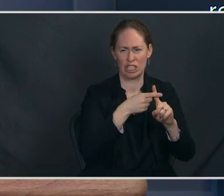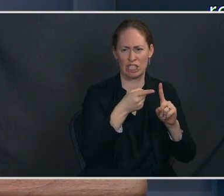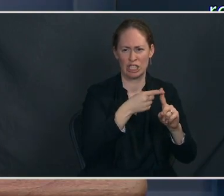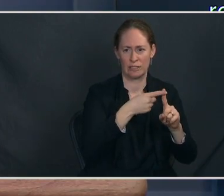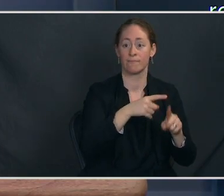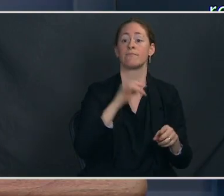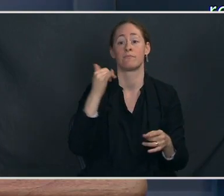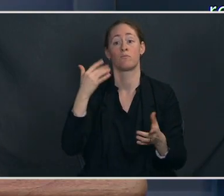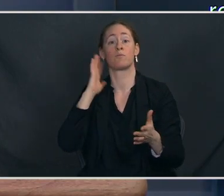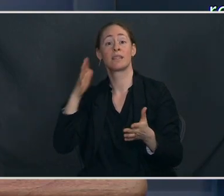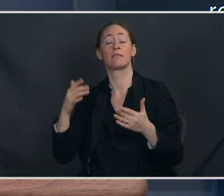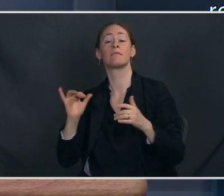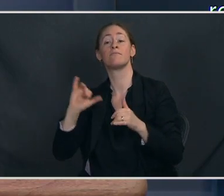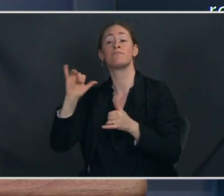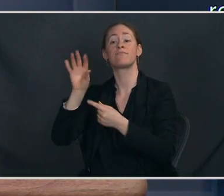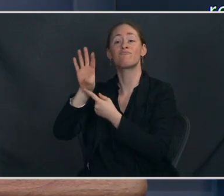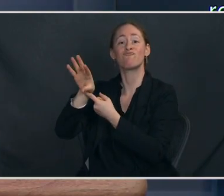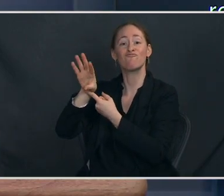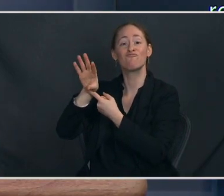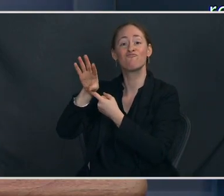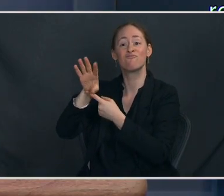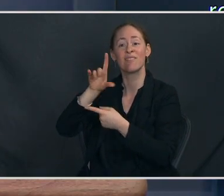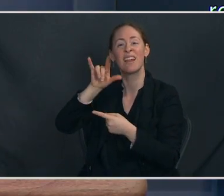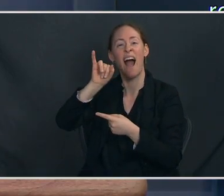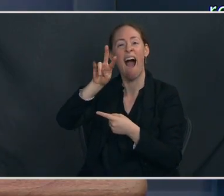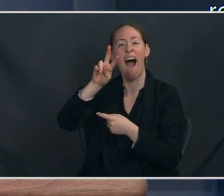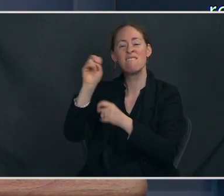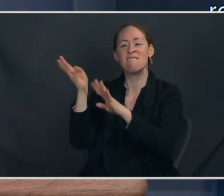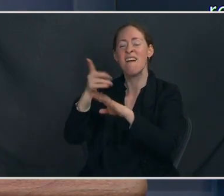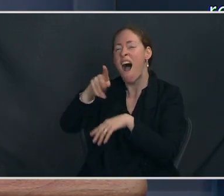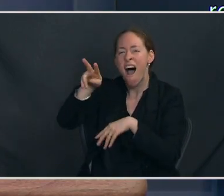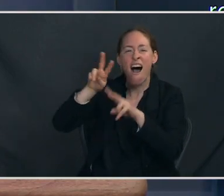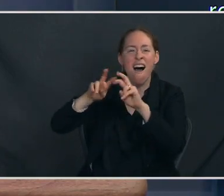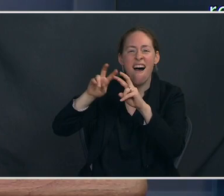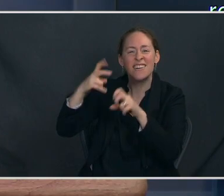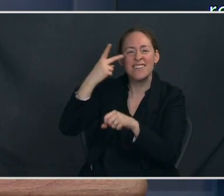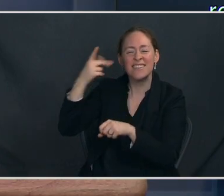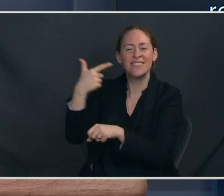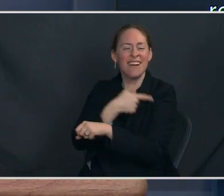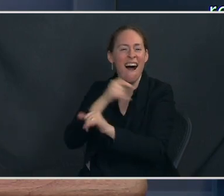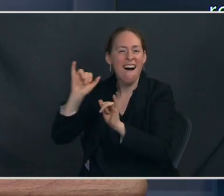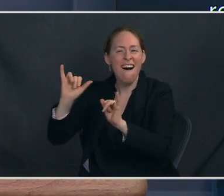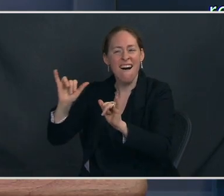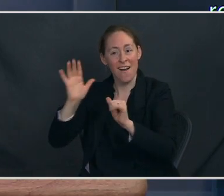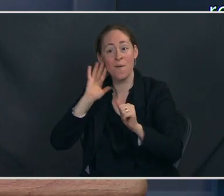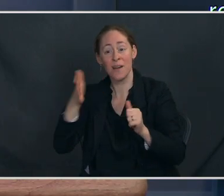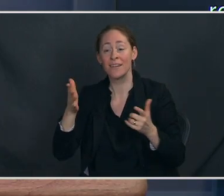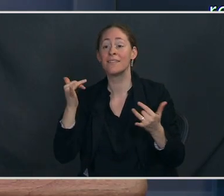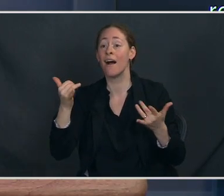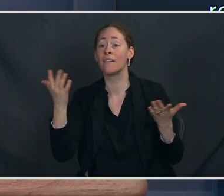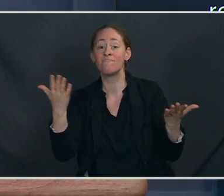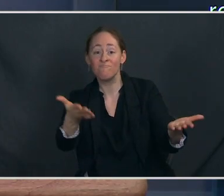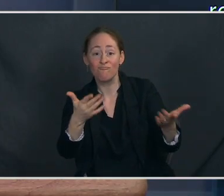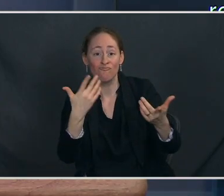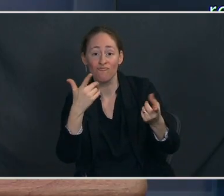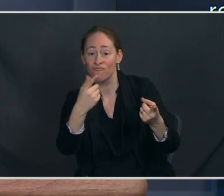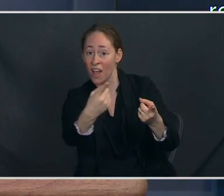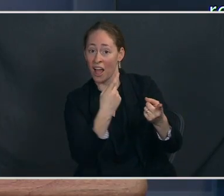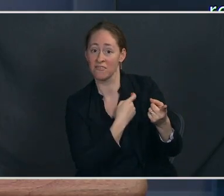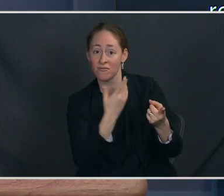YouTube channel, so you can all tune in for all of that. Okay, Jonathan, kick us off. Thank you, Jen. First, on